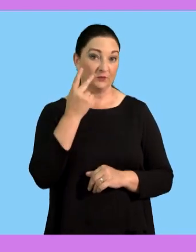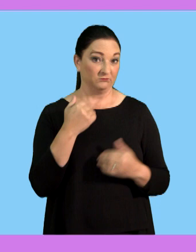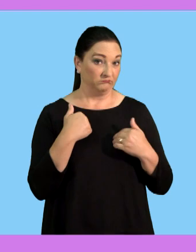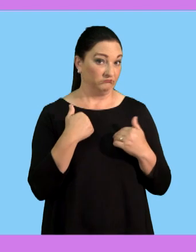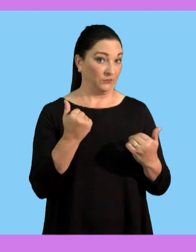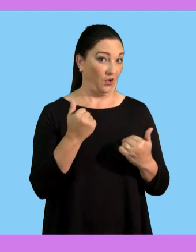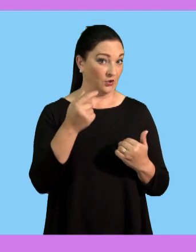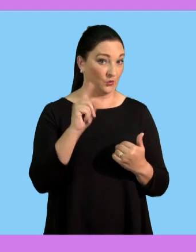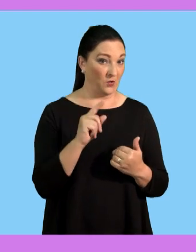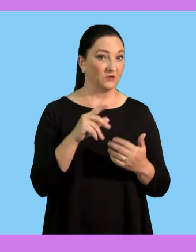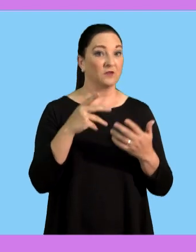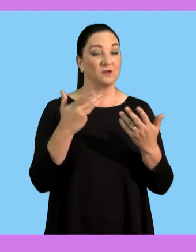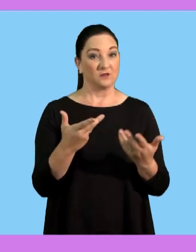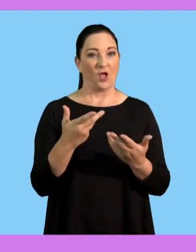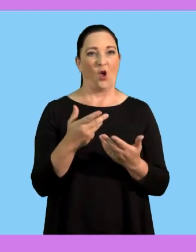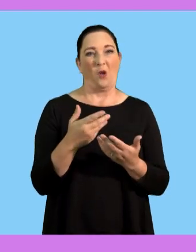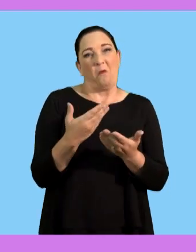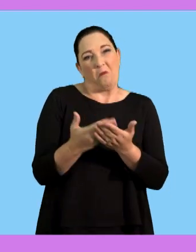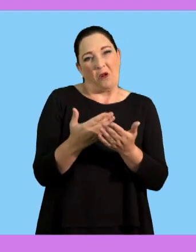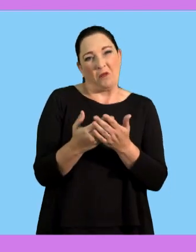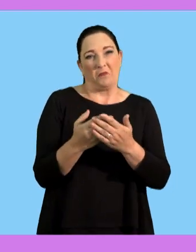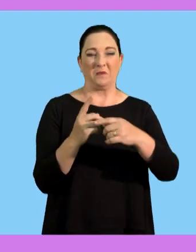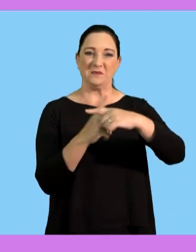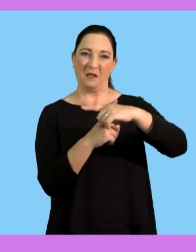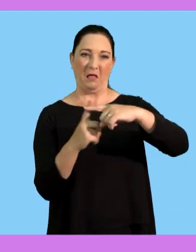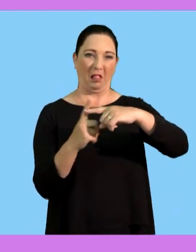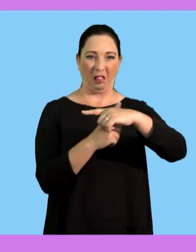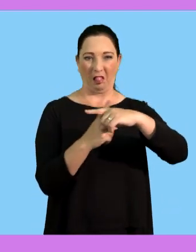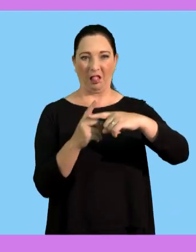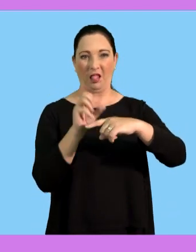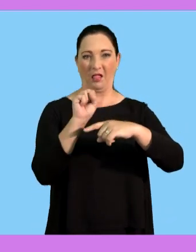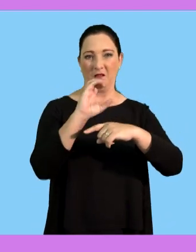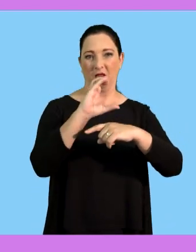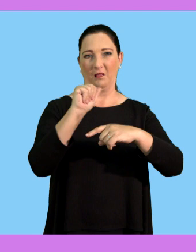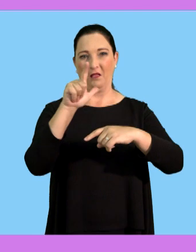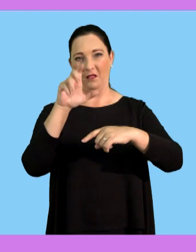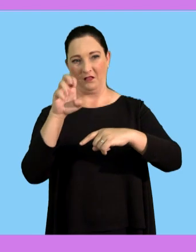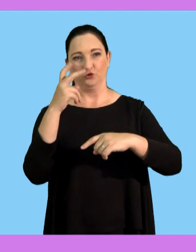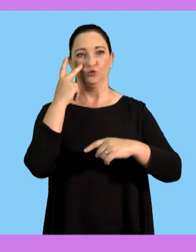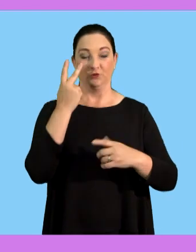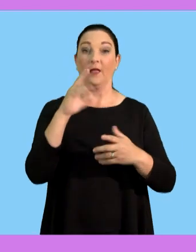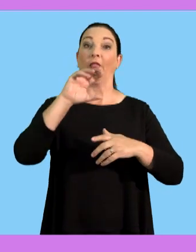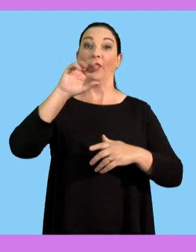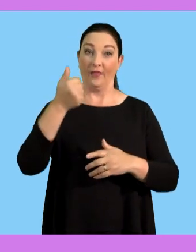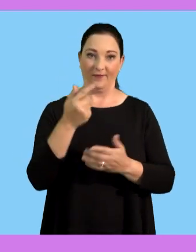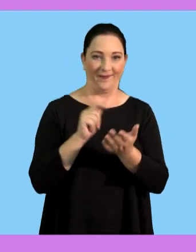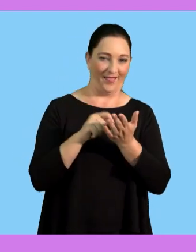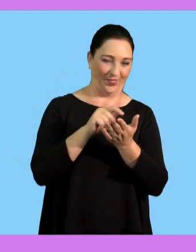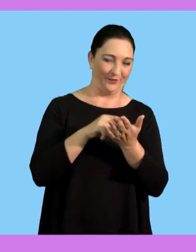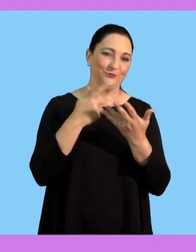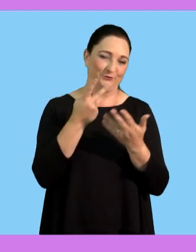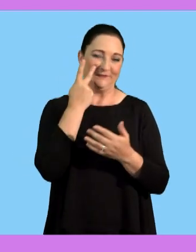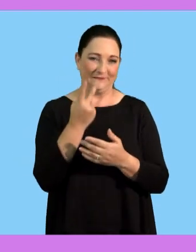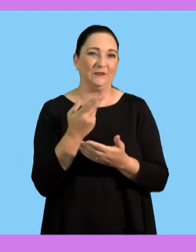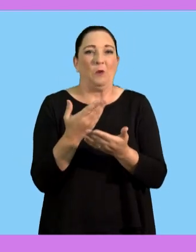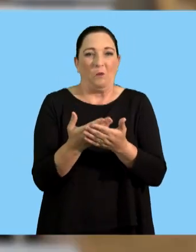indicated, we'll start with looking at the probability scale, and thereafter we'll do some calculations involving probability. Okay,